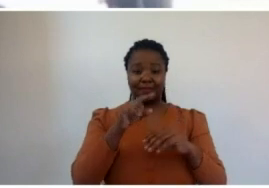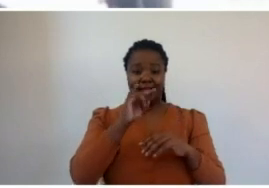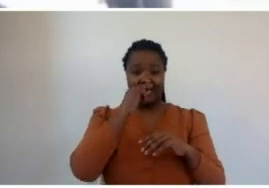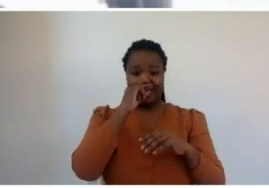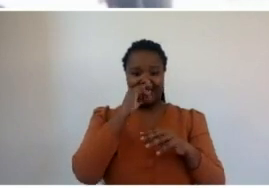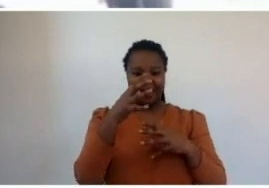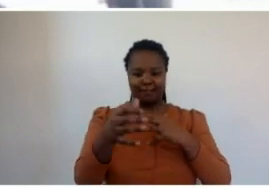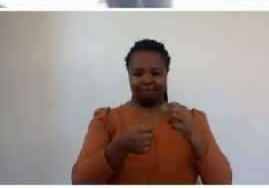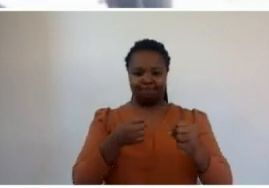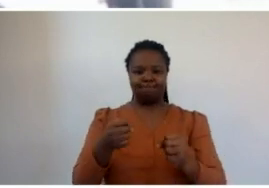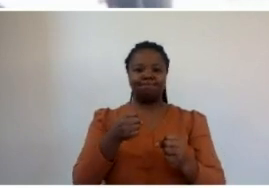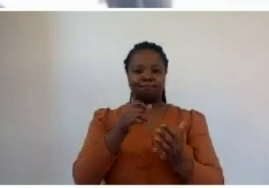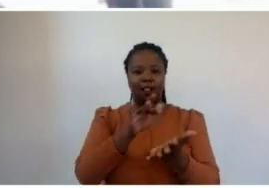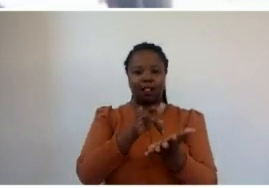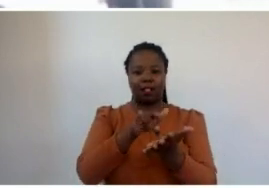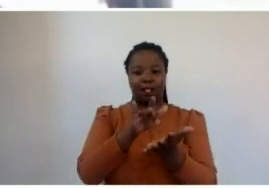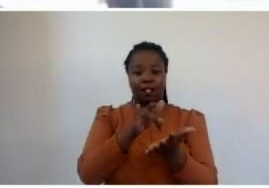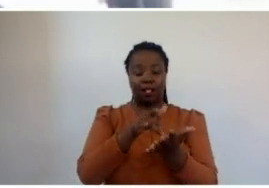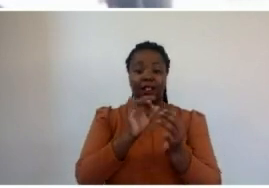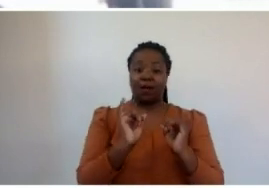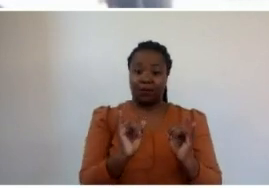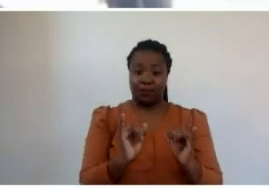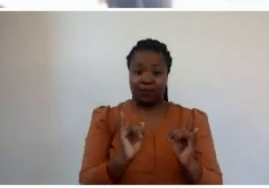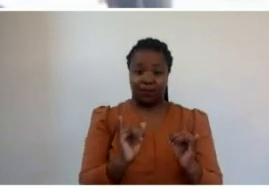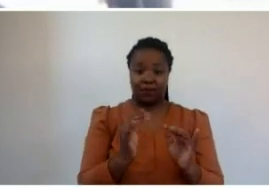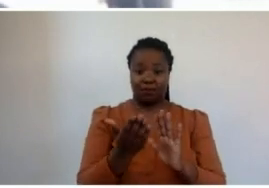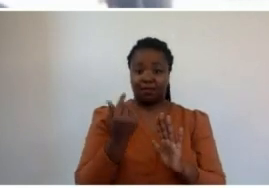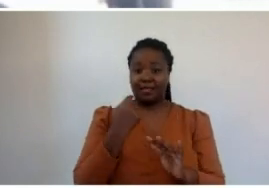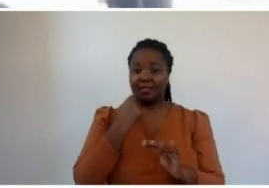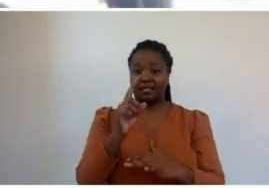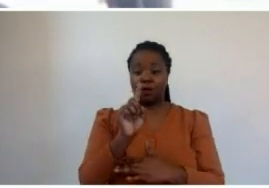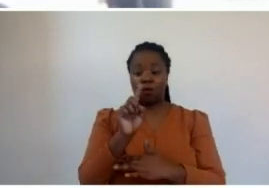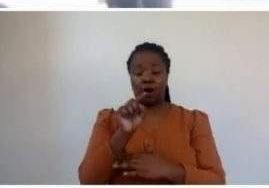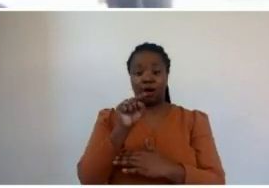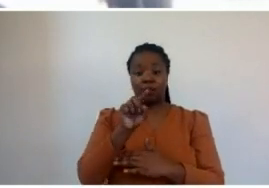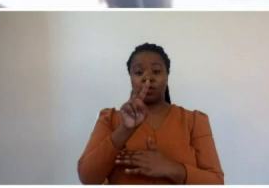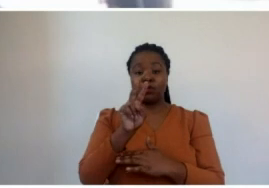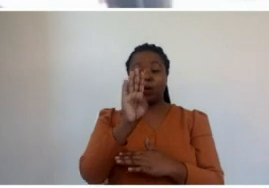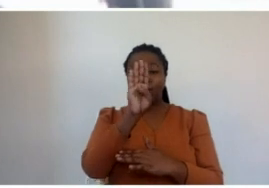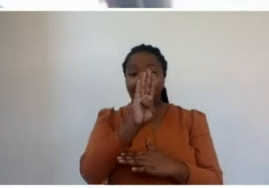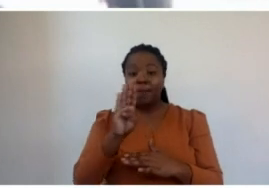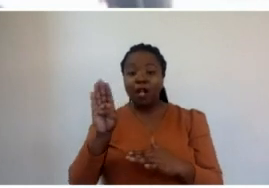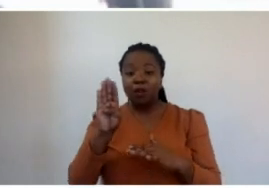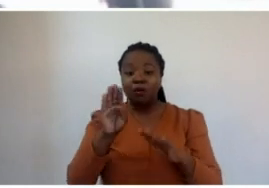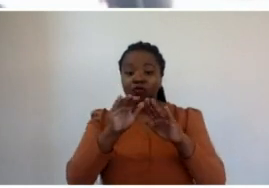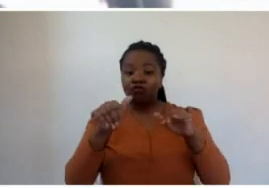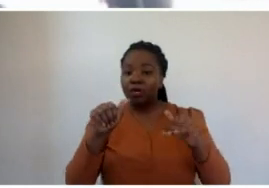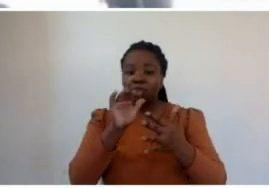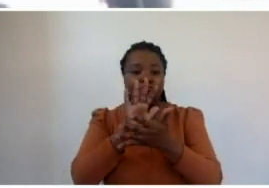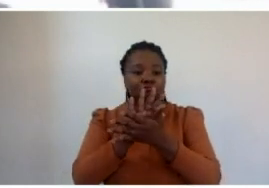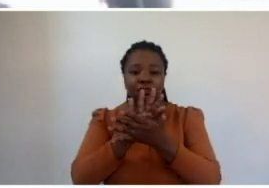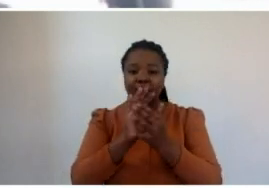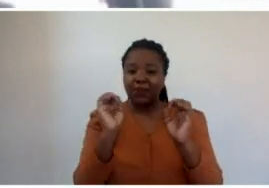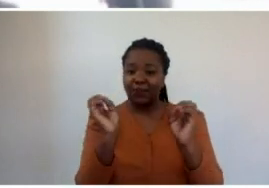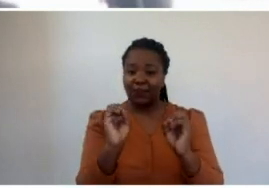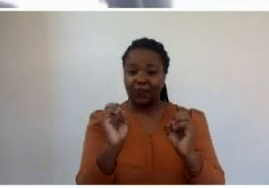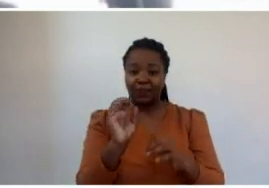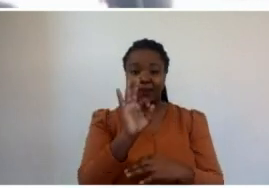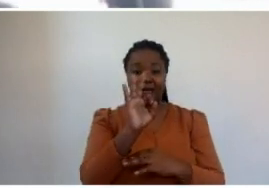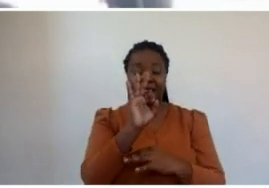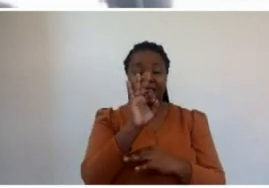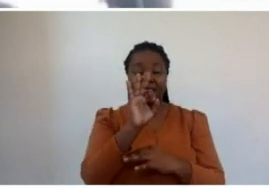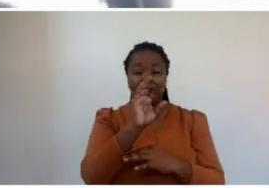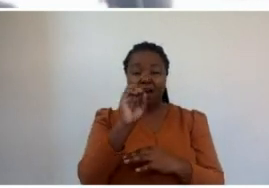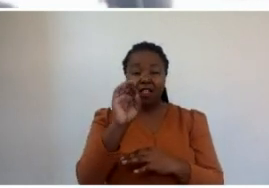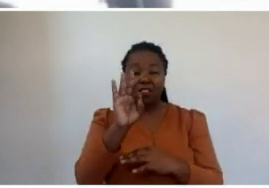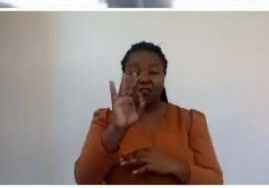Mr. Brown has pointed out, 1.2 billion children out of school and nearly 300 million children still out of school. So these